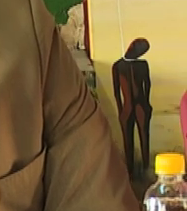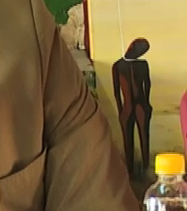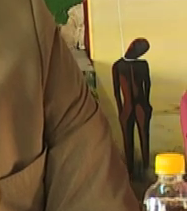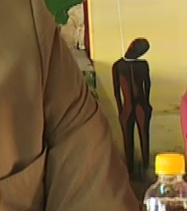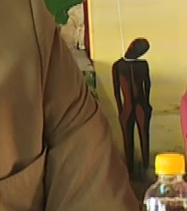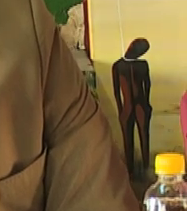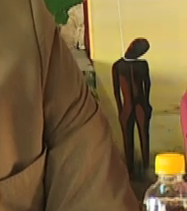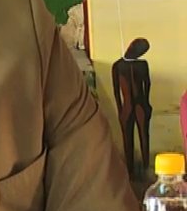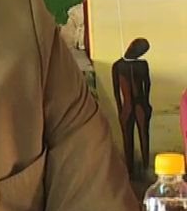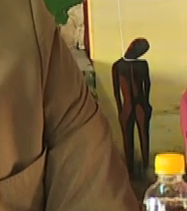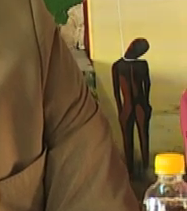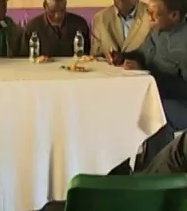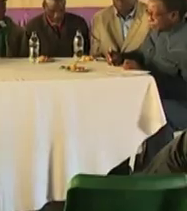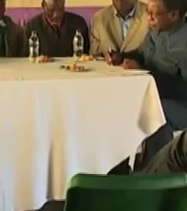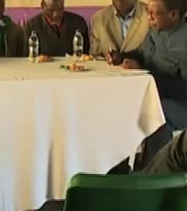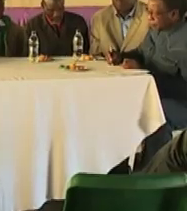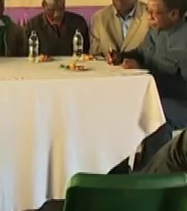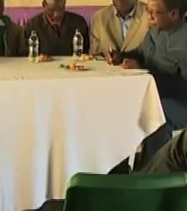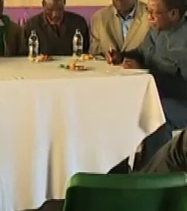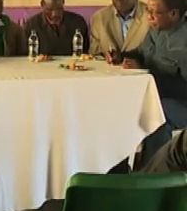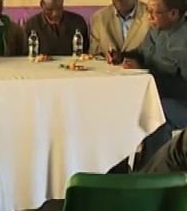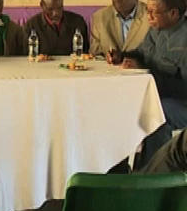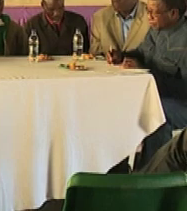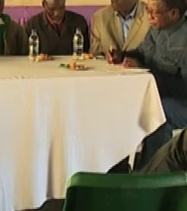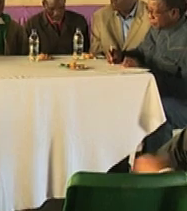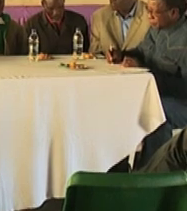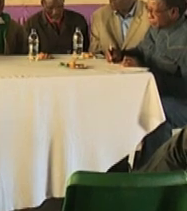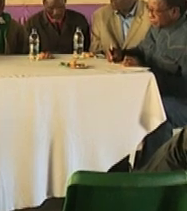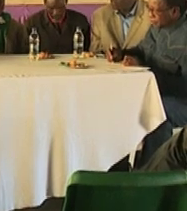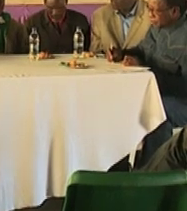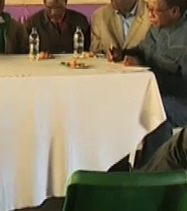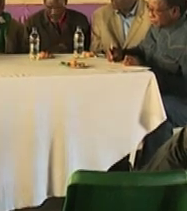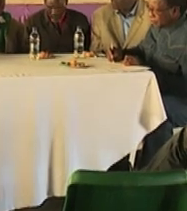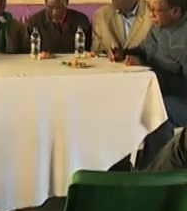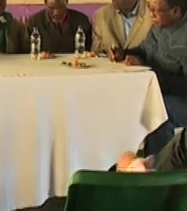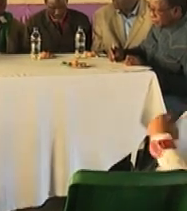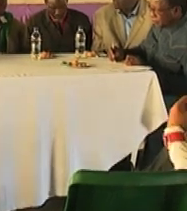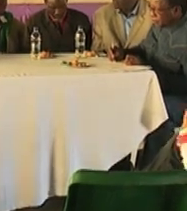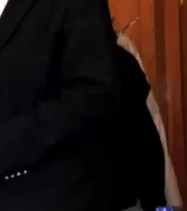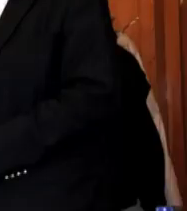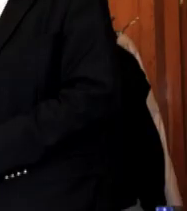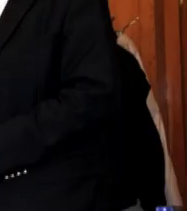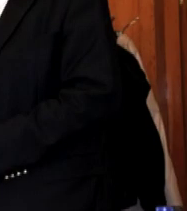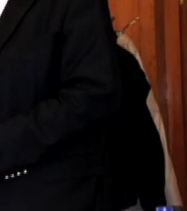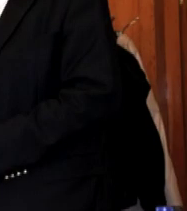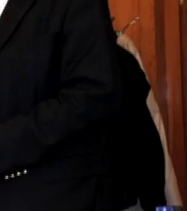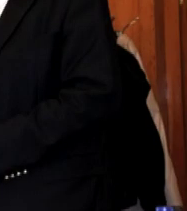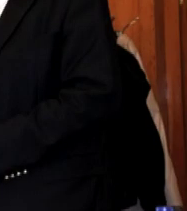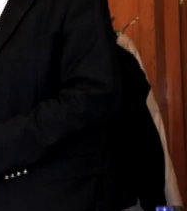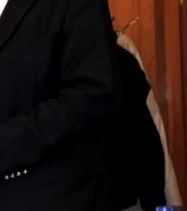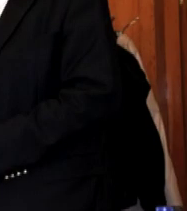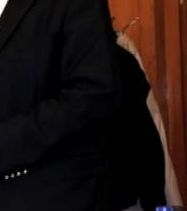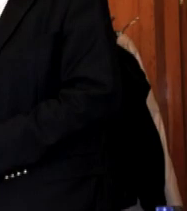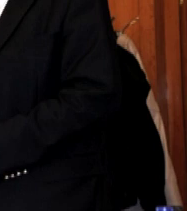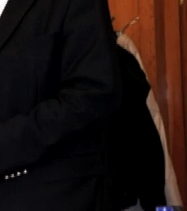jeopardize their demands for restitution. He further lambasted those who he accused of hurling insults at the current special envoy of the